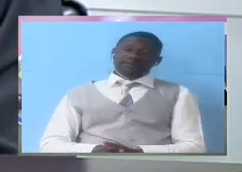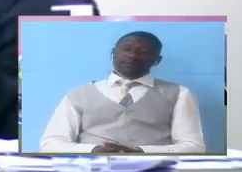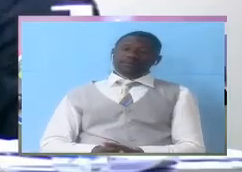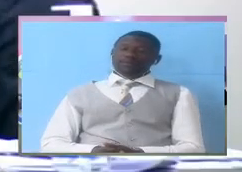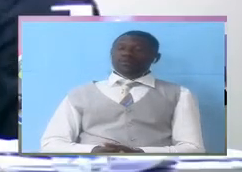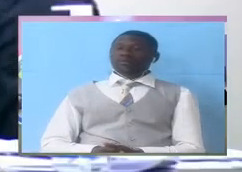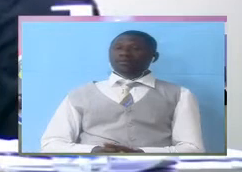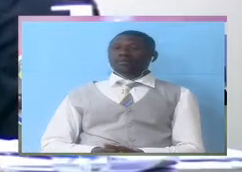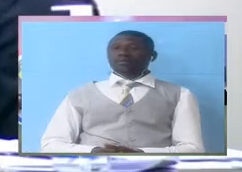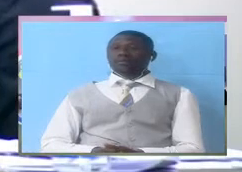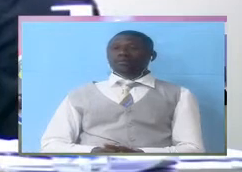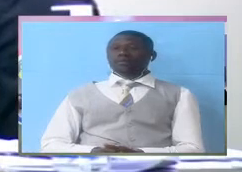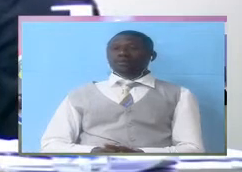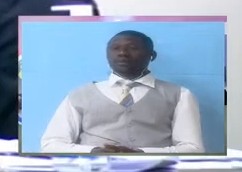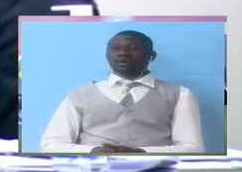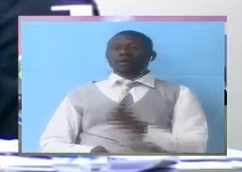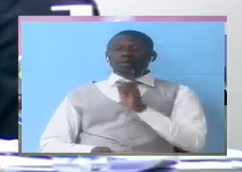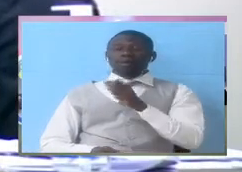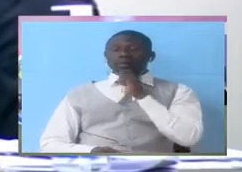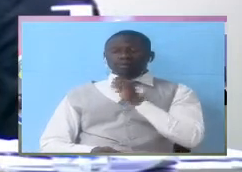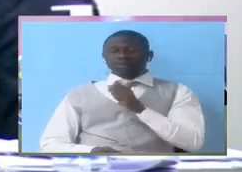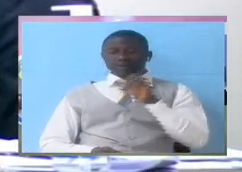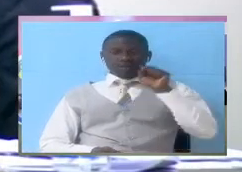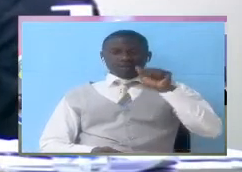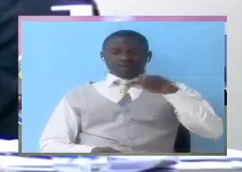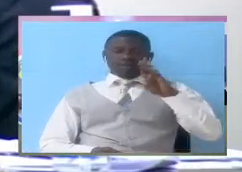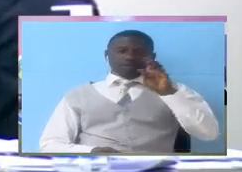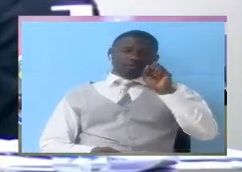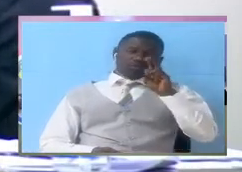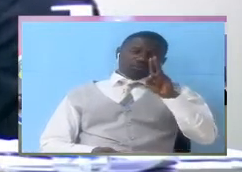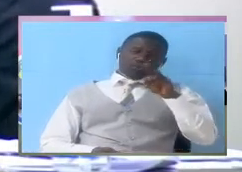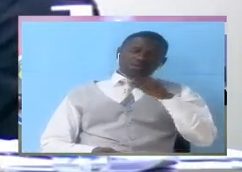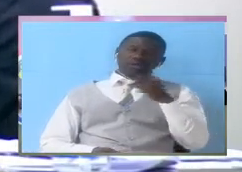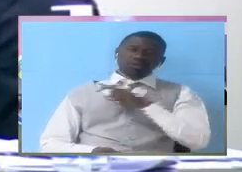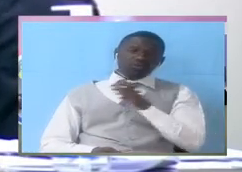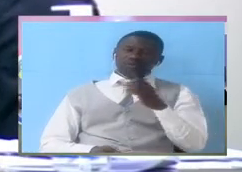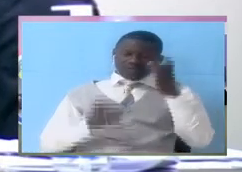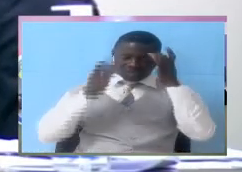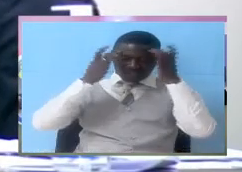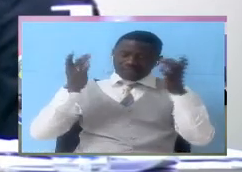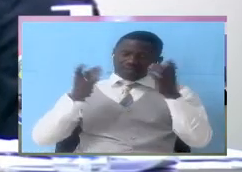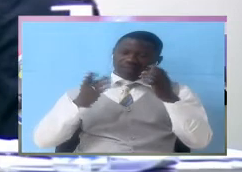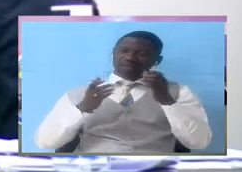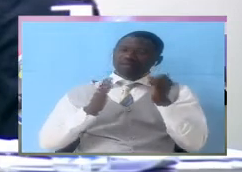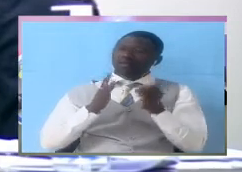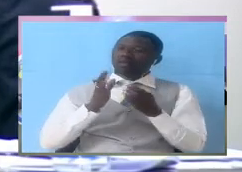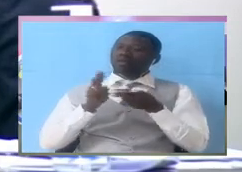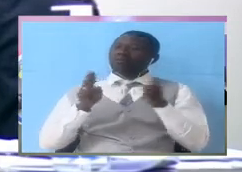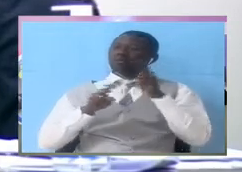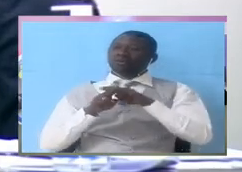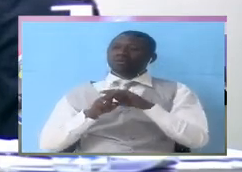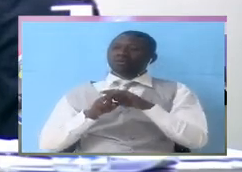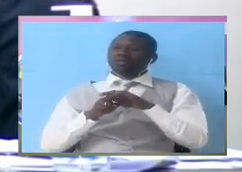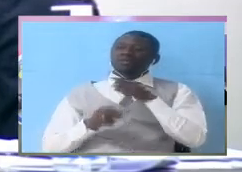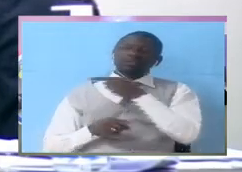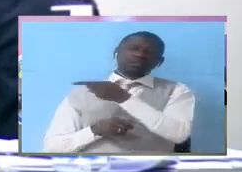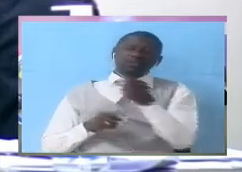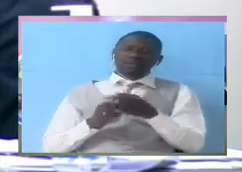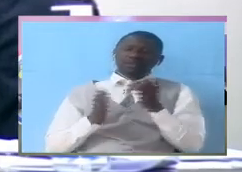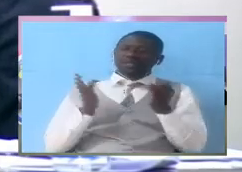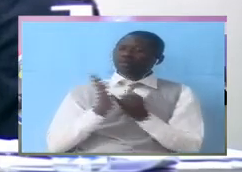But Mr. Sambou, these were not intelligence reports. These were investigative reports. These